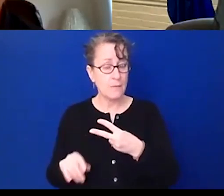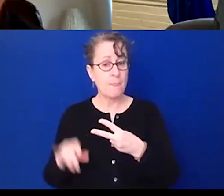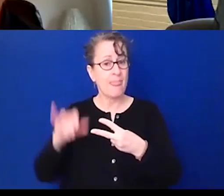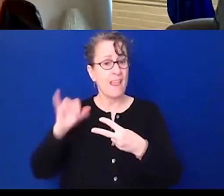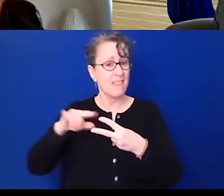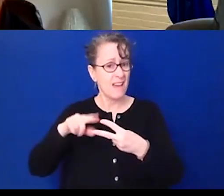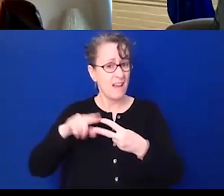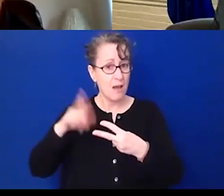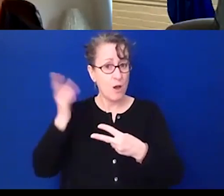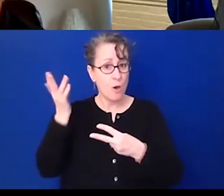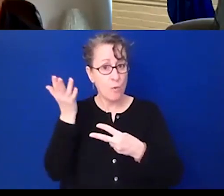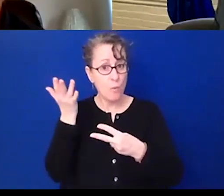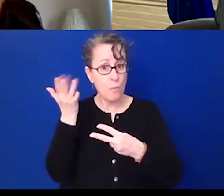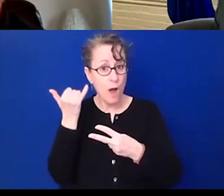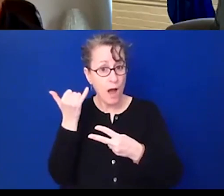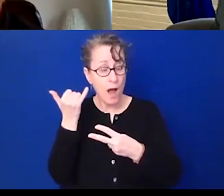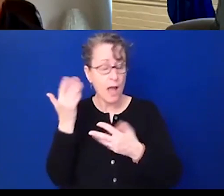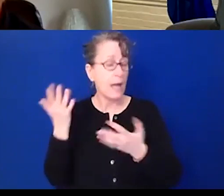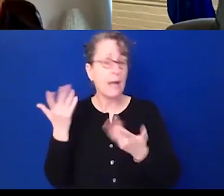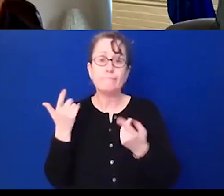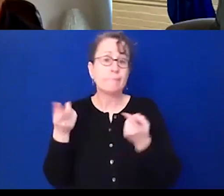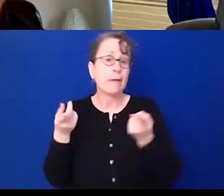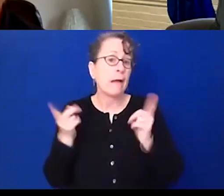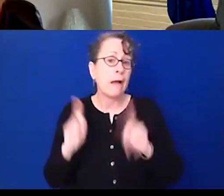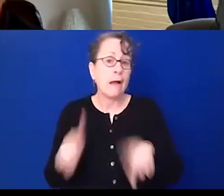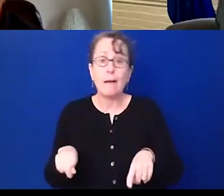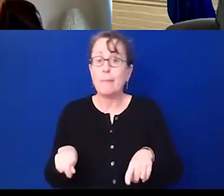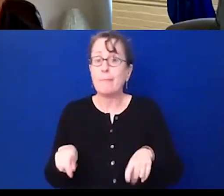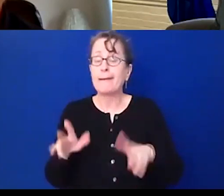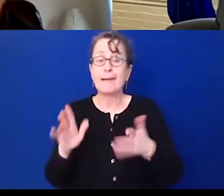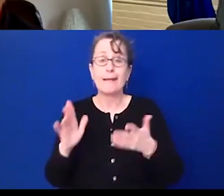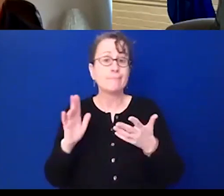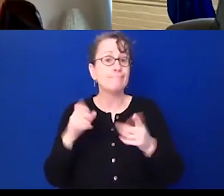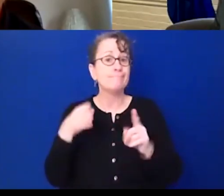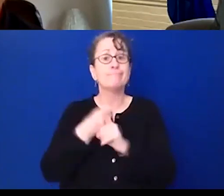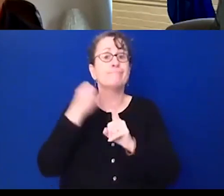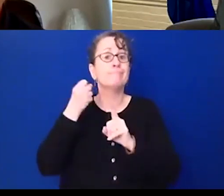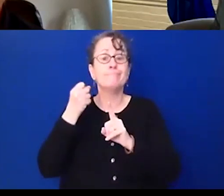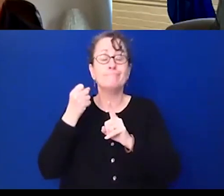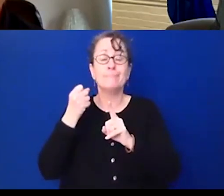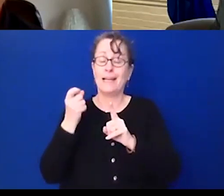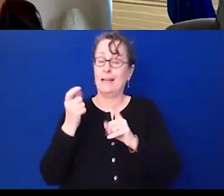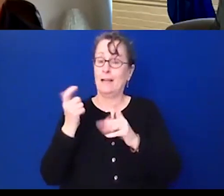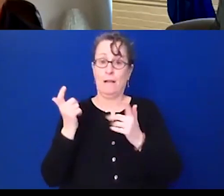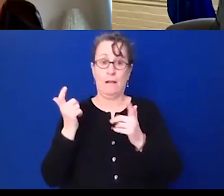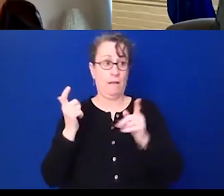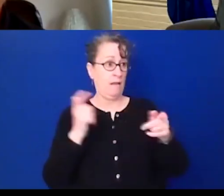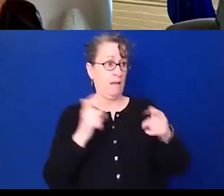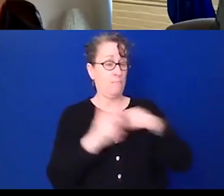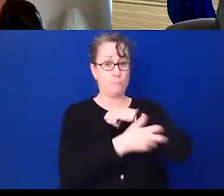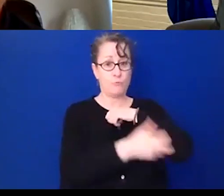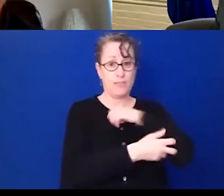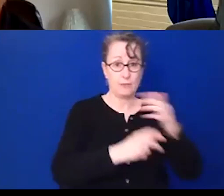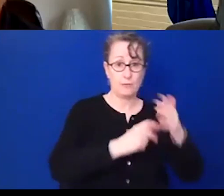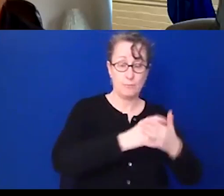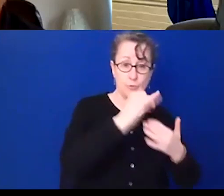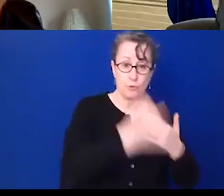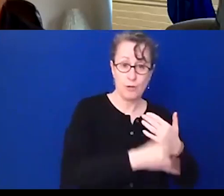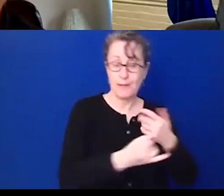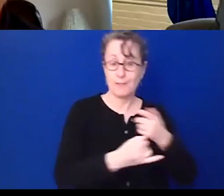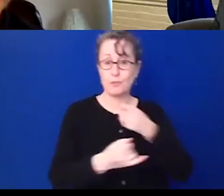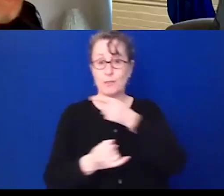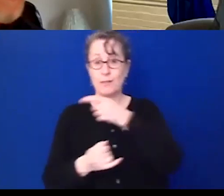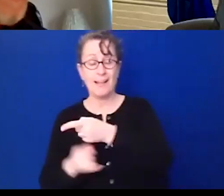we're fortunate to have good timing on the progress of that, and so can split that expense,